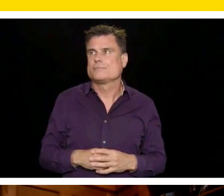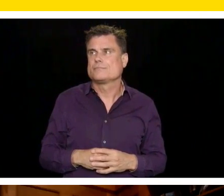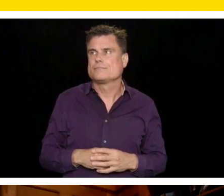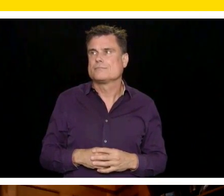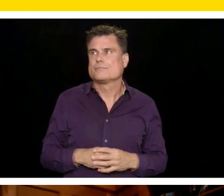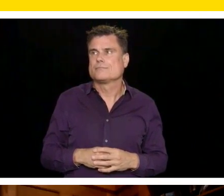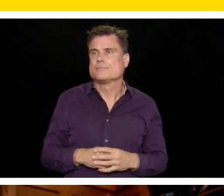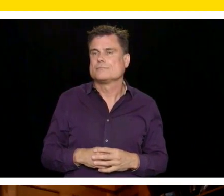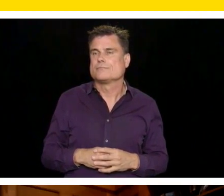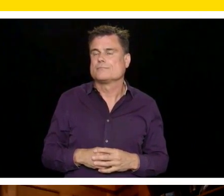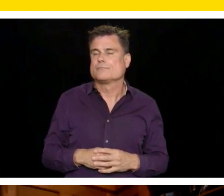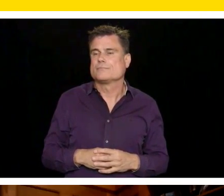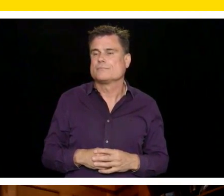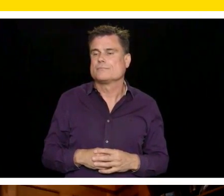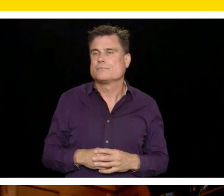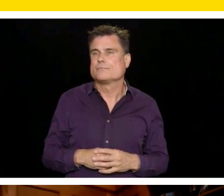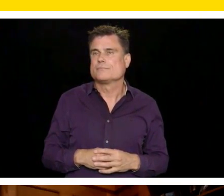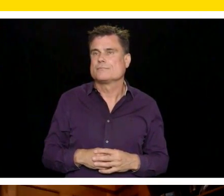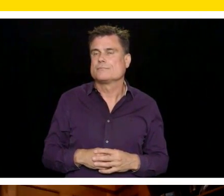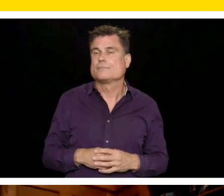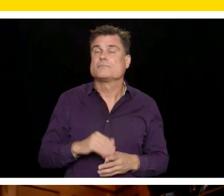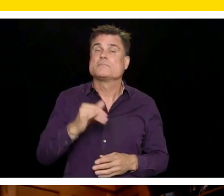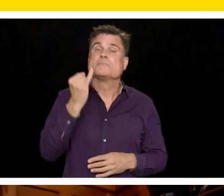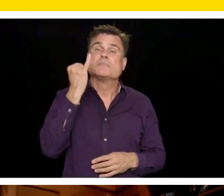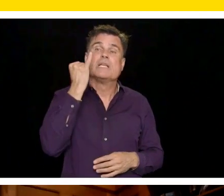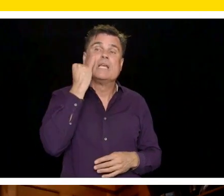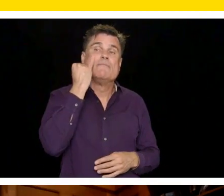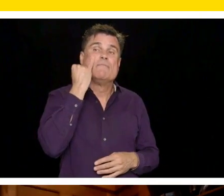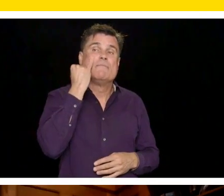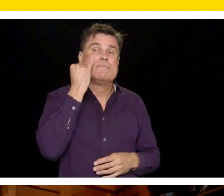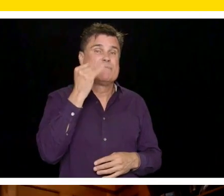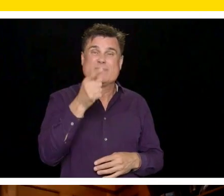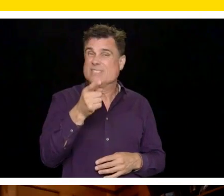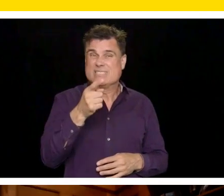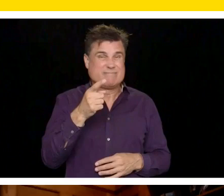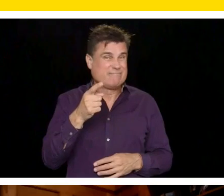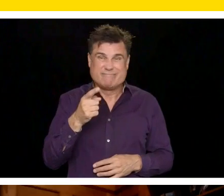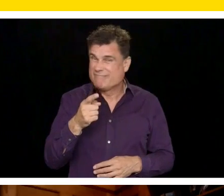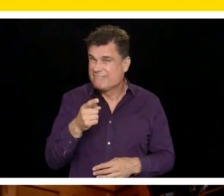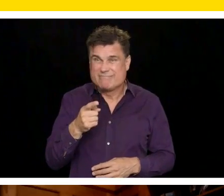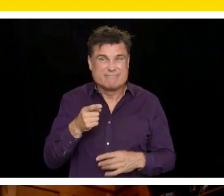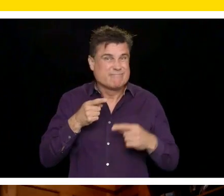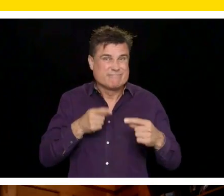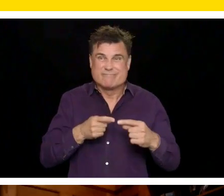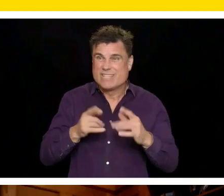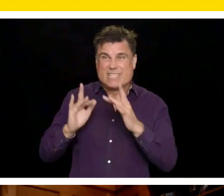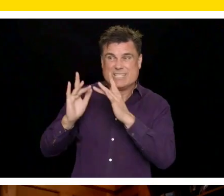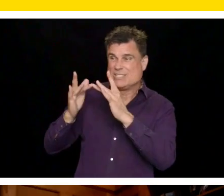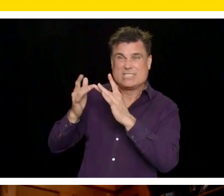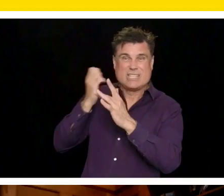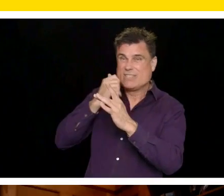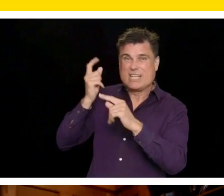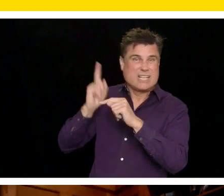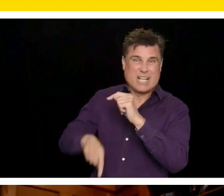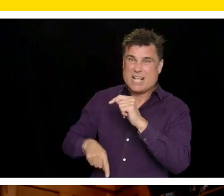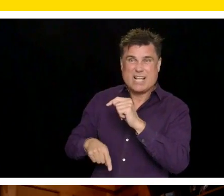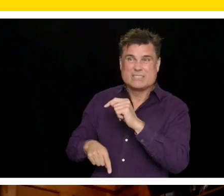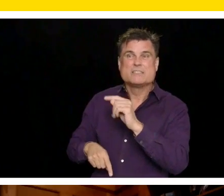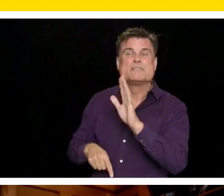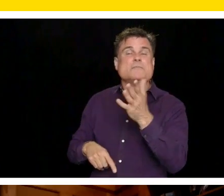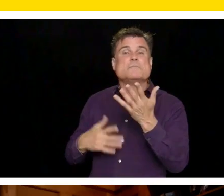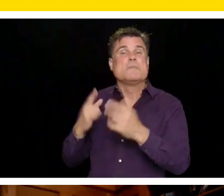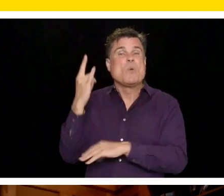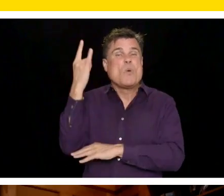MLA's office, because they'll be able to make sure that you get that type of information daily. Thank you, Minister. The